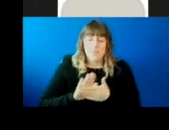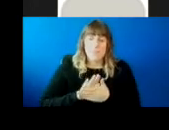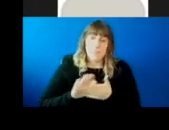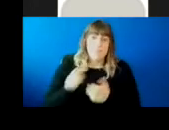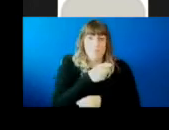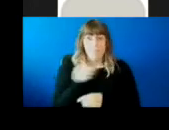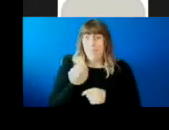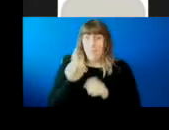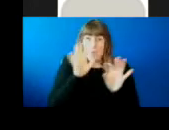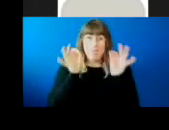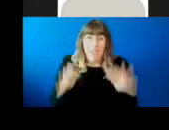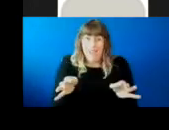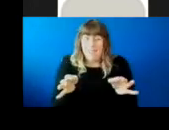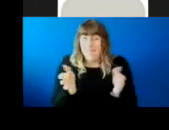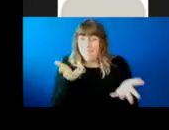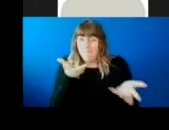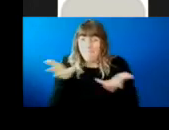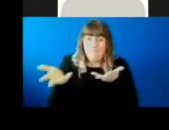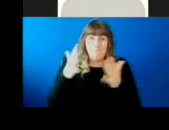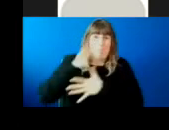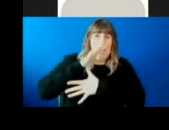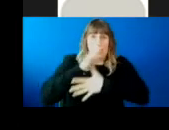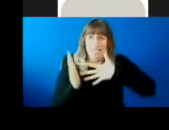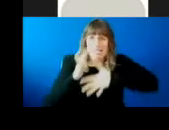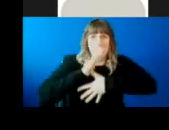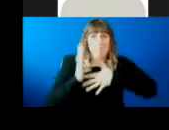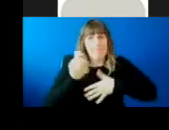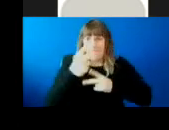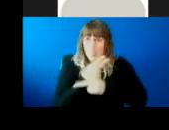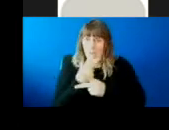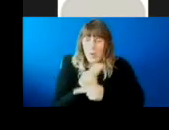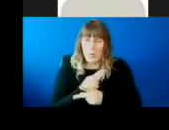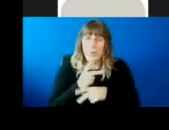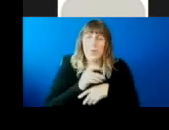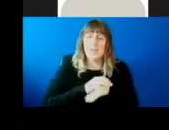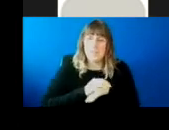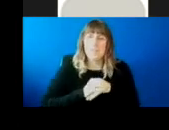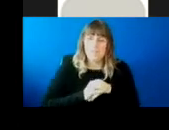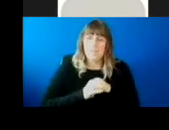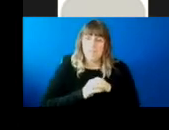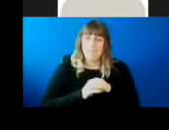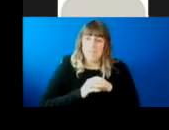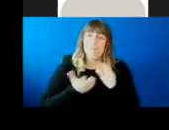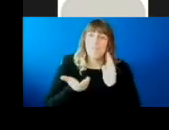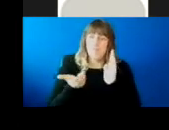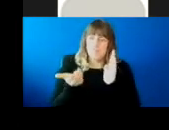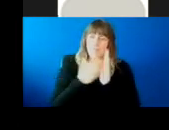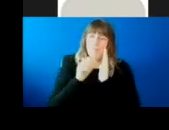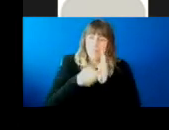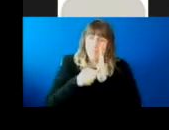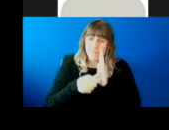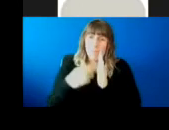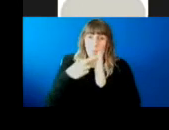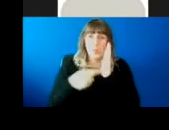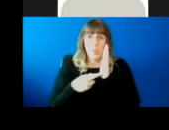decision about which to prioritize. That does come down to the rule of ones again. So